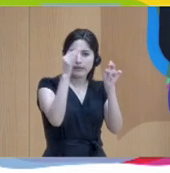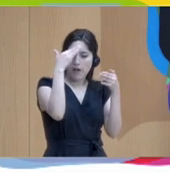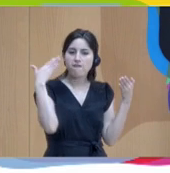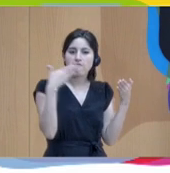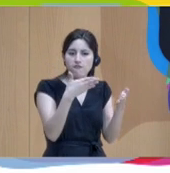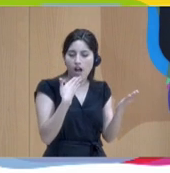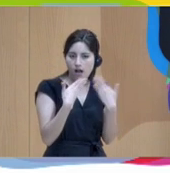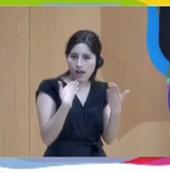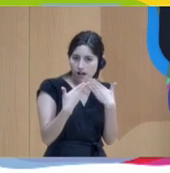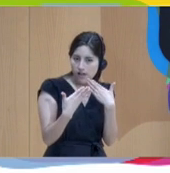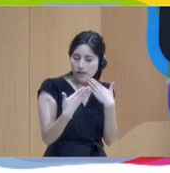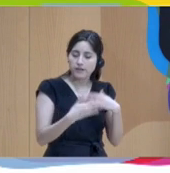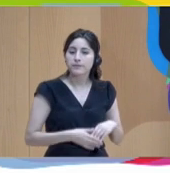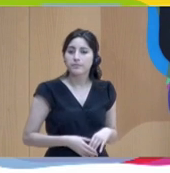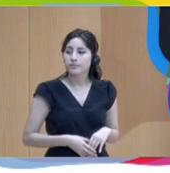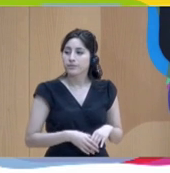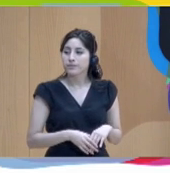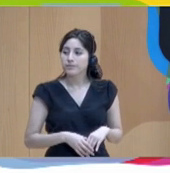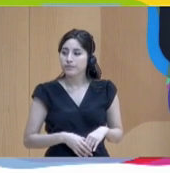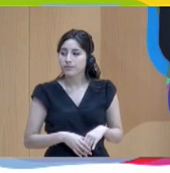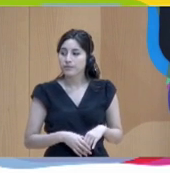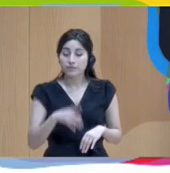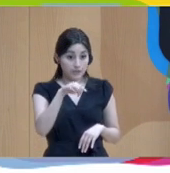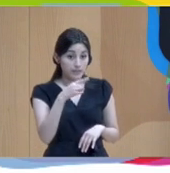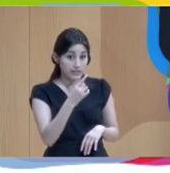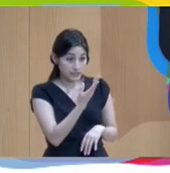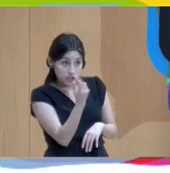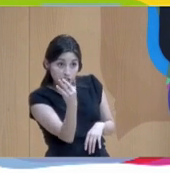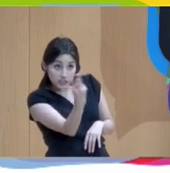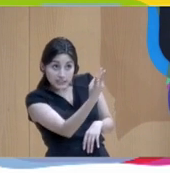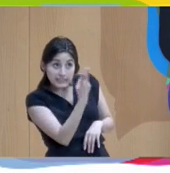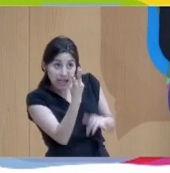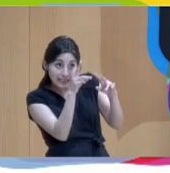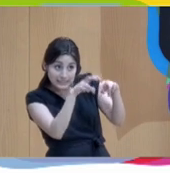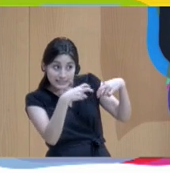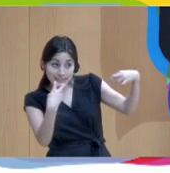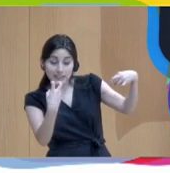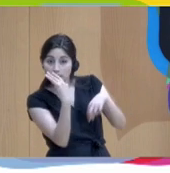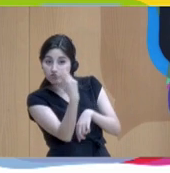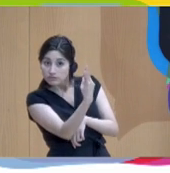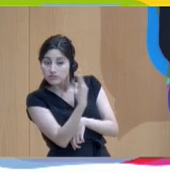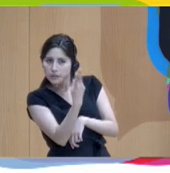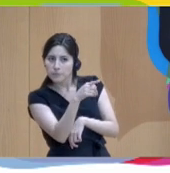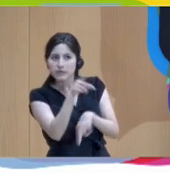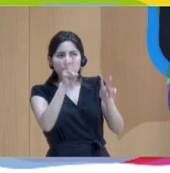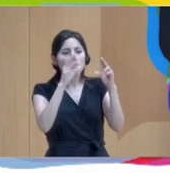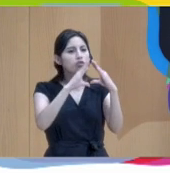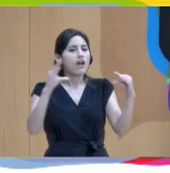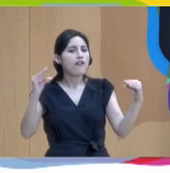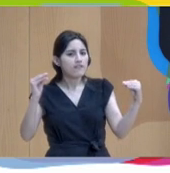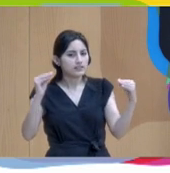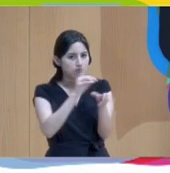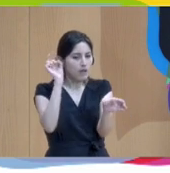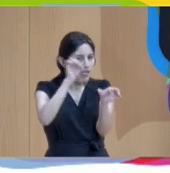were talking about education and universities. I know that there are already university